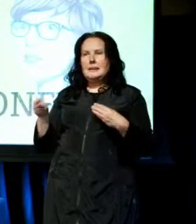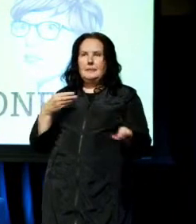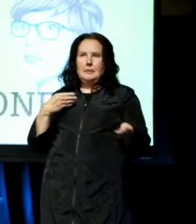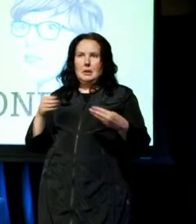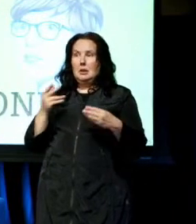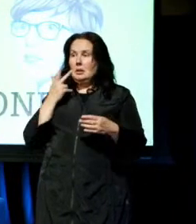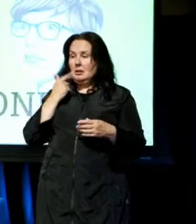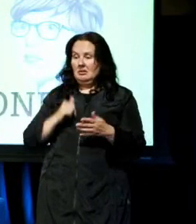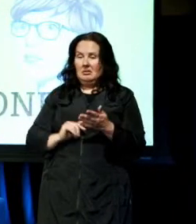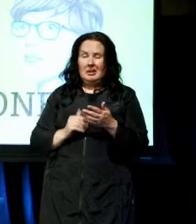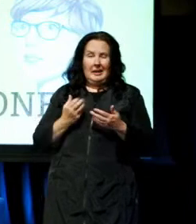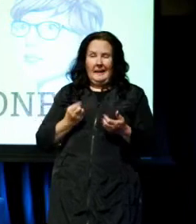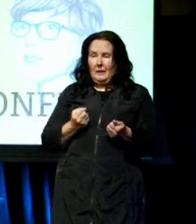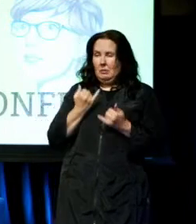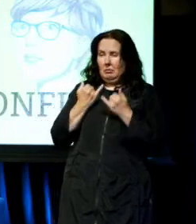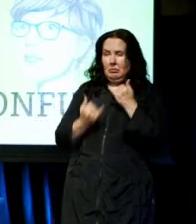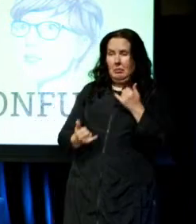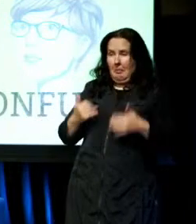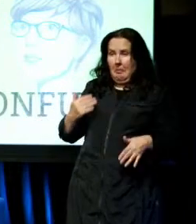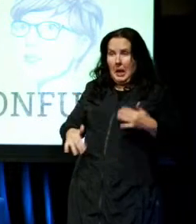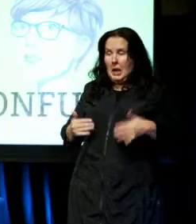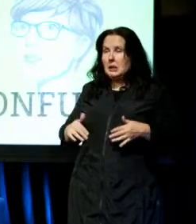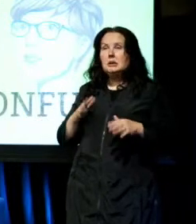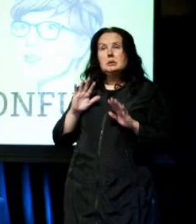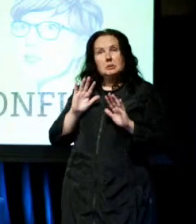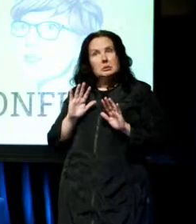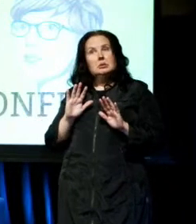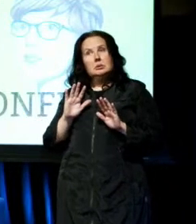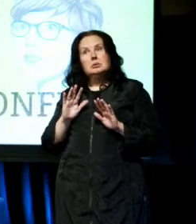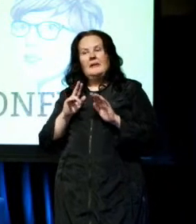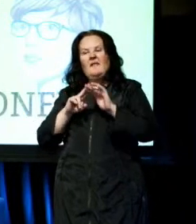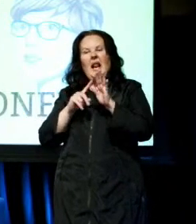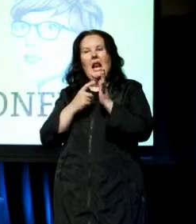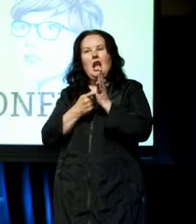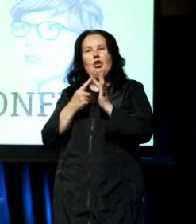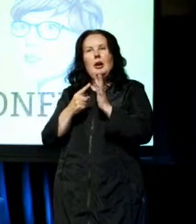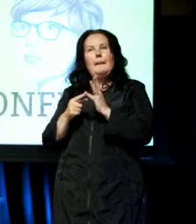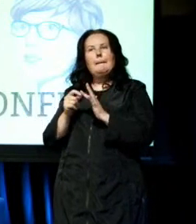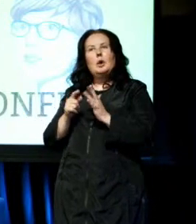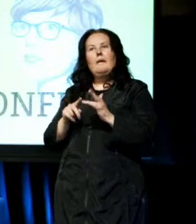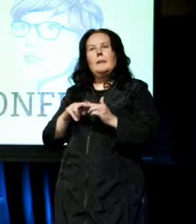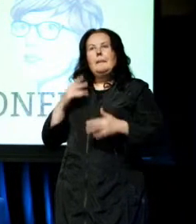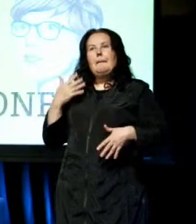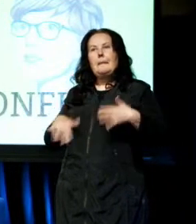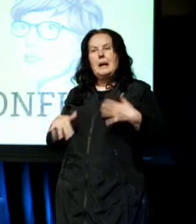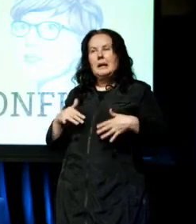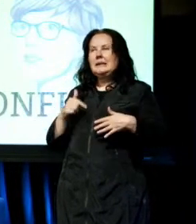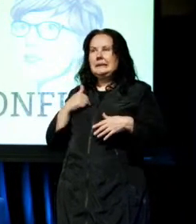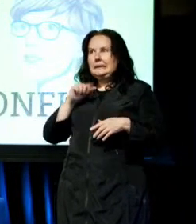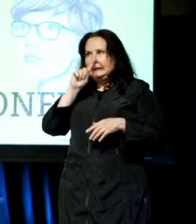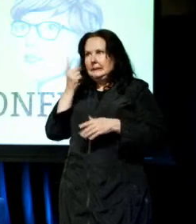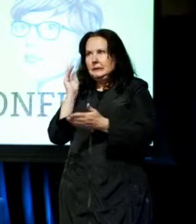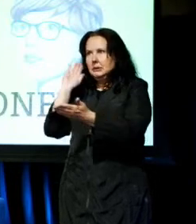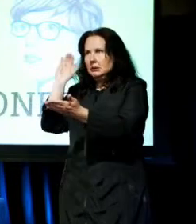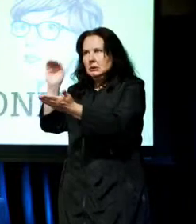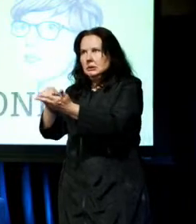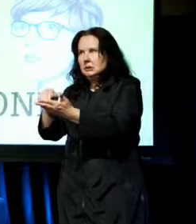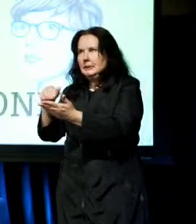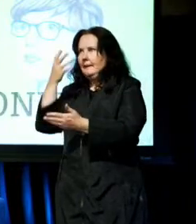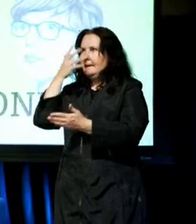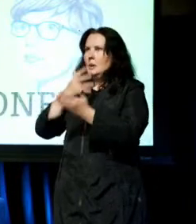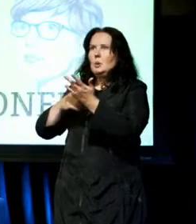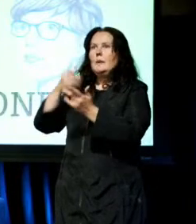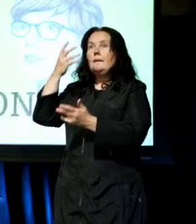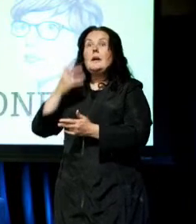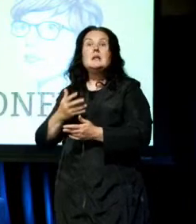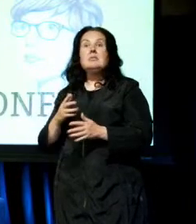have a pain flare, I need to be able to, at the last minute, to change to attending something online. Those sorts of things are